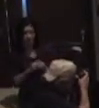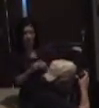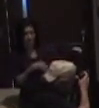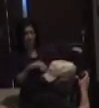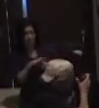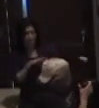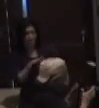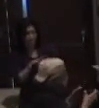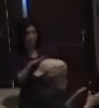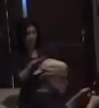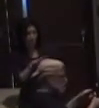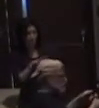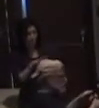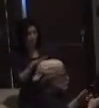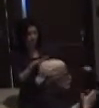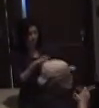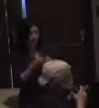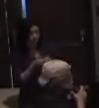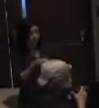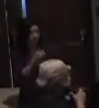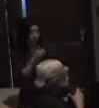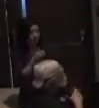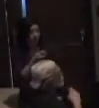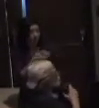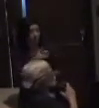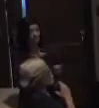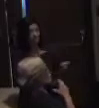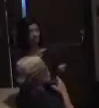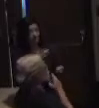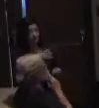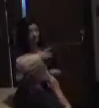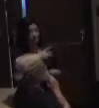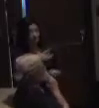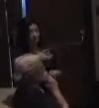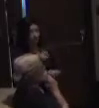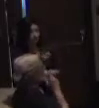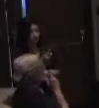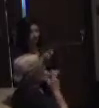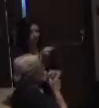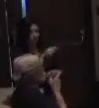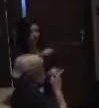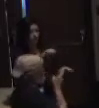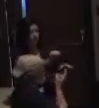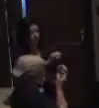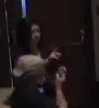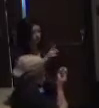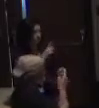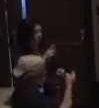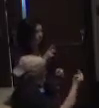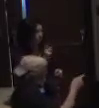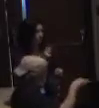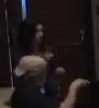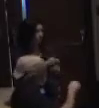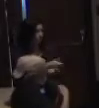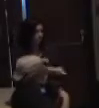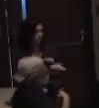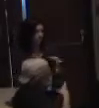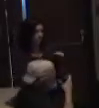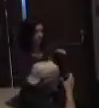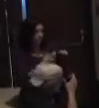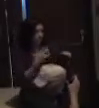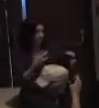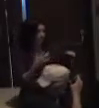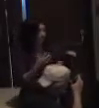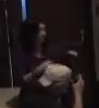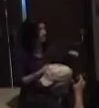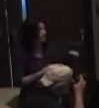problems you have sometimes is people tend to point the finger. I am very proud of our working relationship. I have been working closely with Will Flanagan since he became mayor. We have